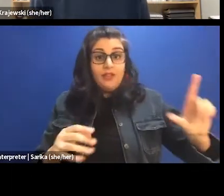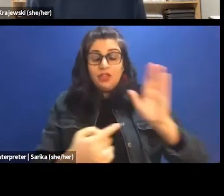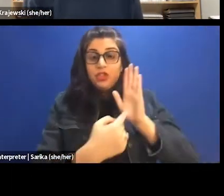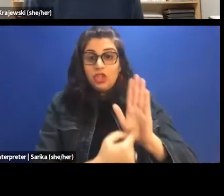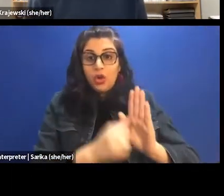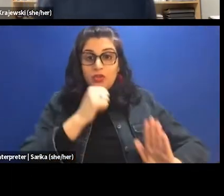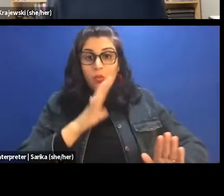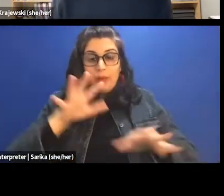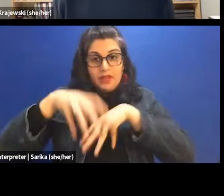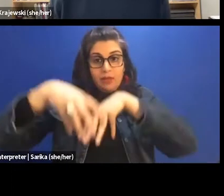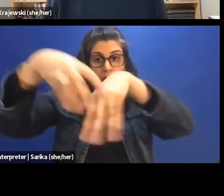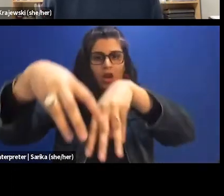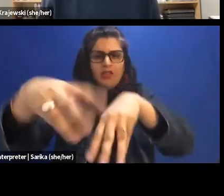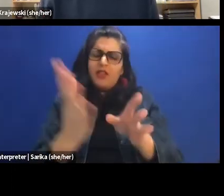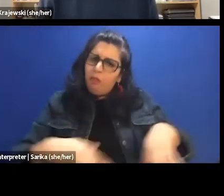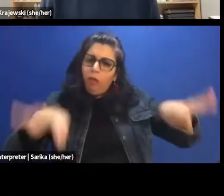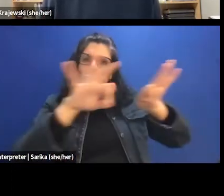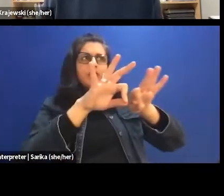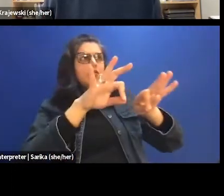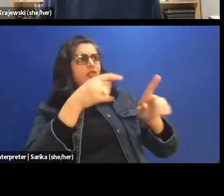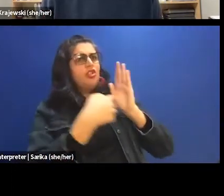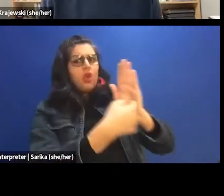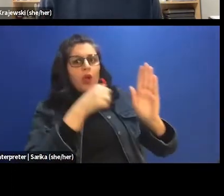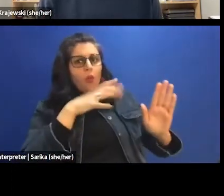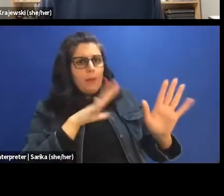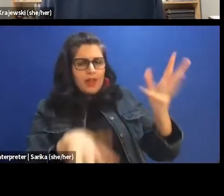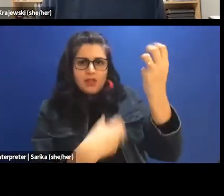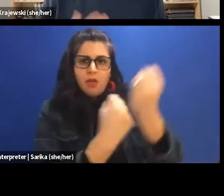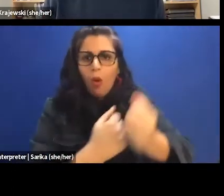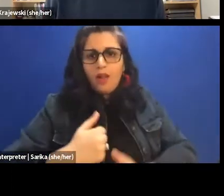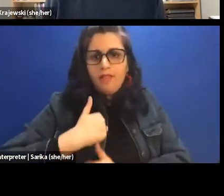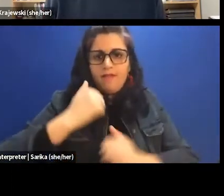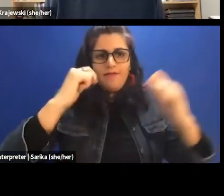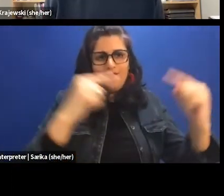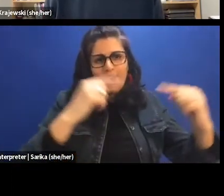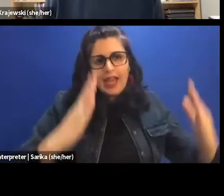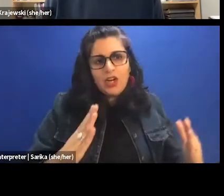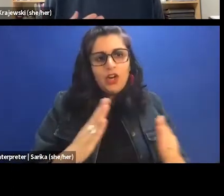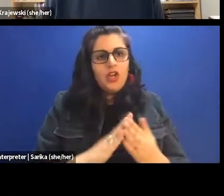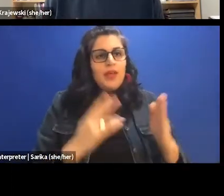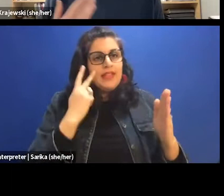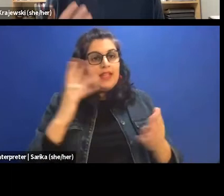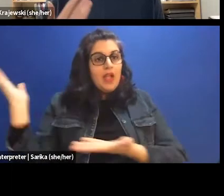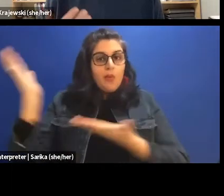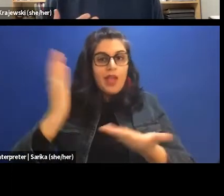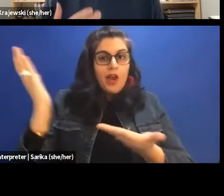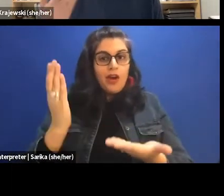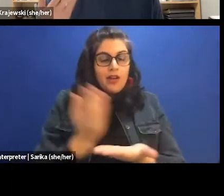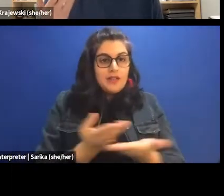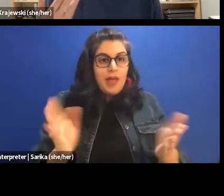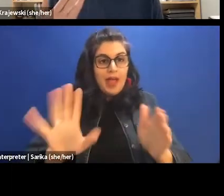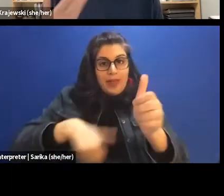important role that women played in supporting the fighters. We see them here carrying supplies and behind the